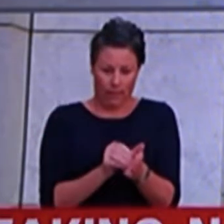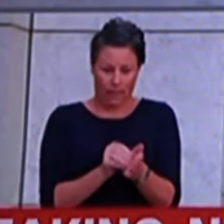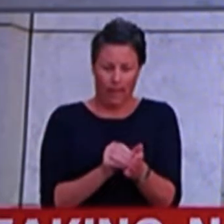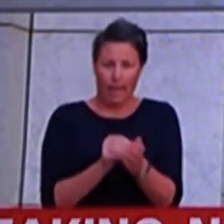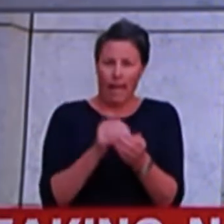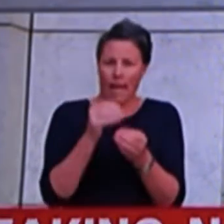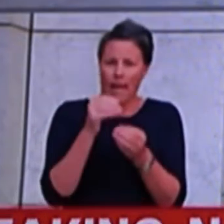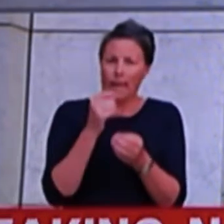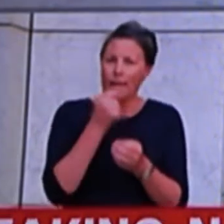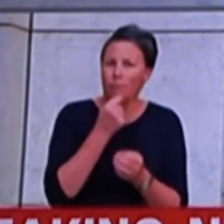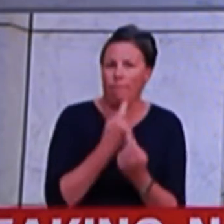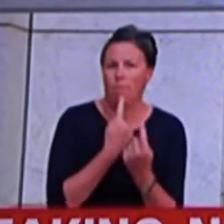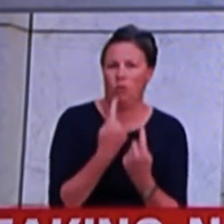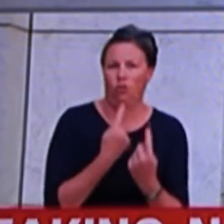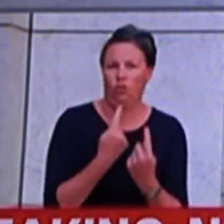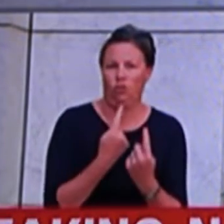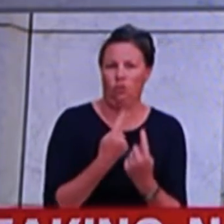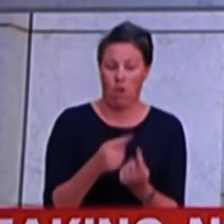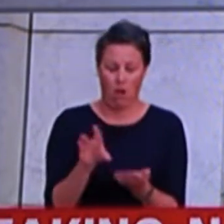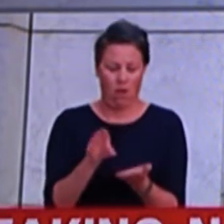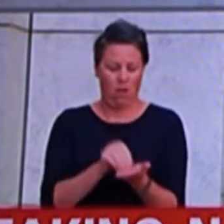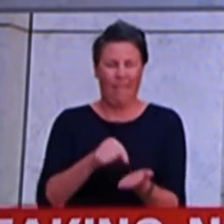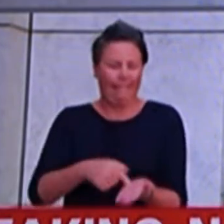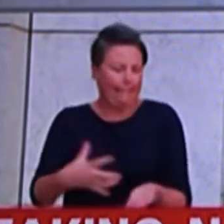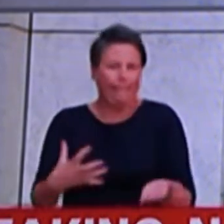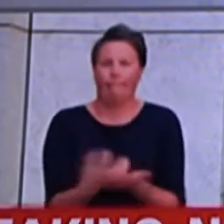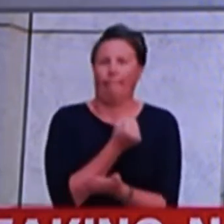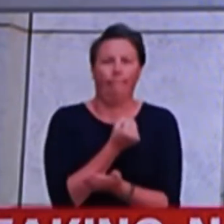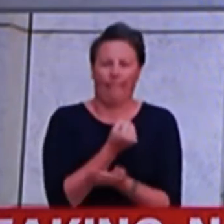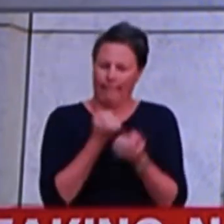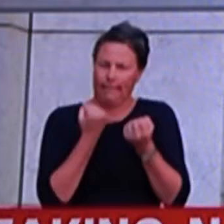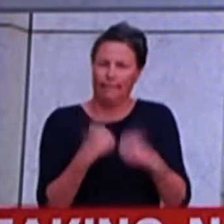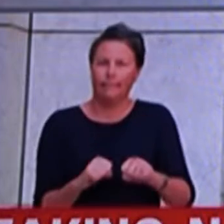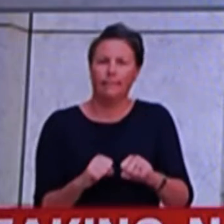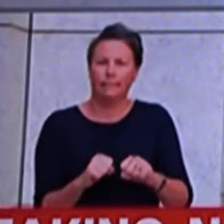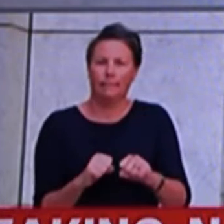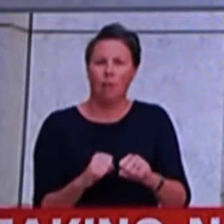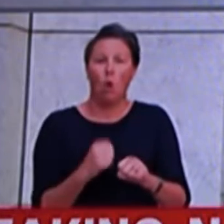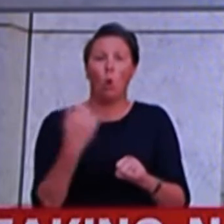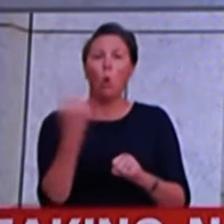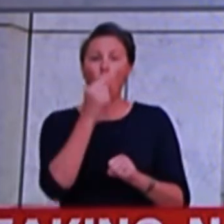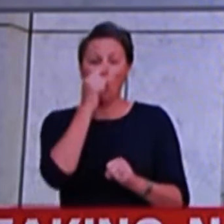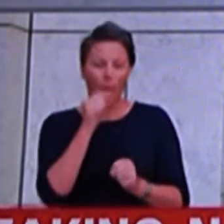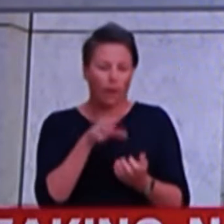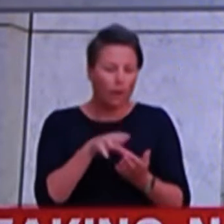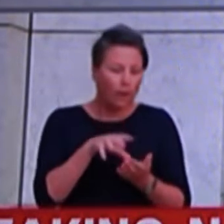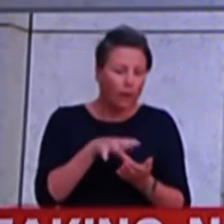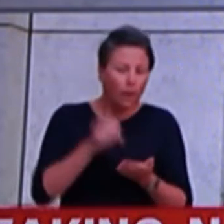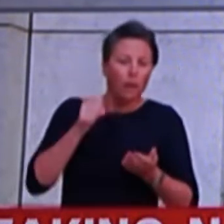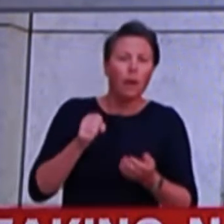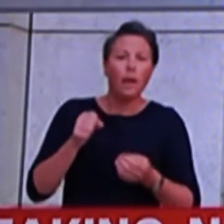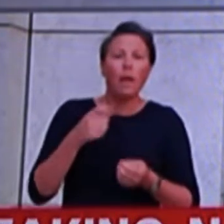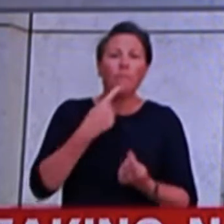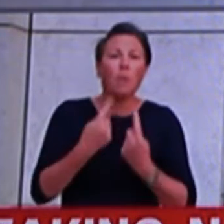encrypted national store, which can only be accessed by the states and territories. The Commonwealth can't access the data.